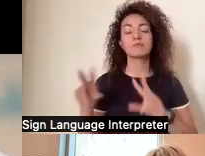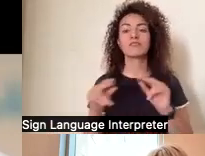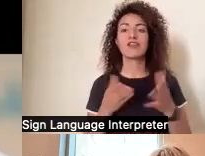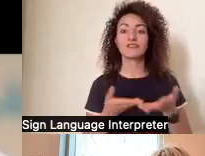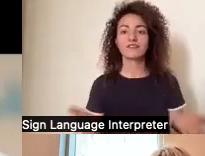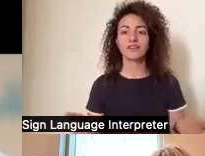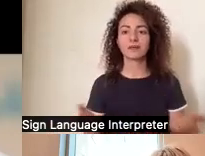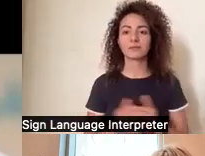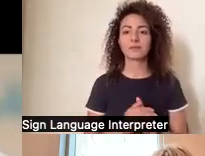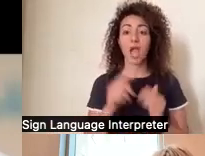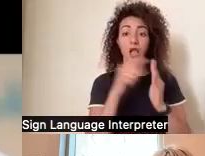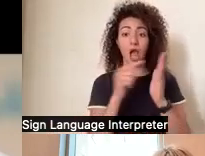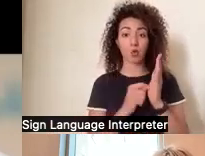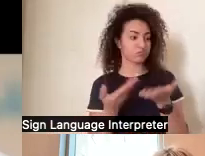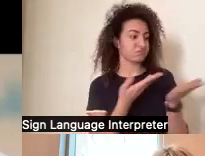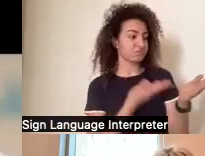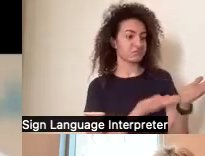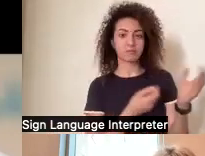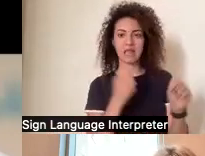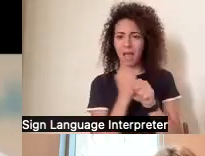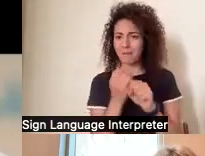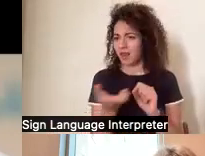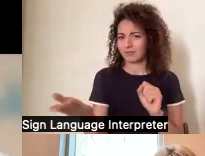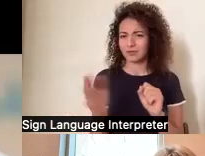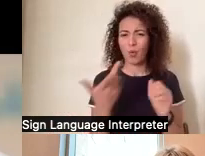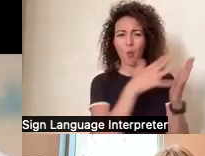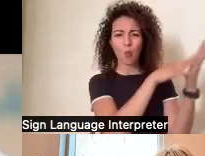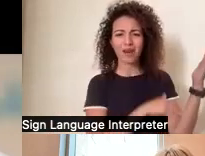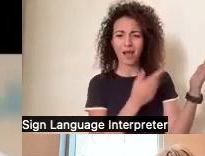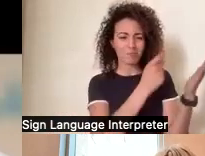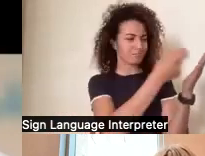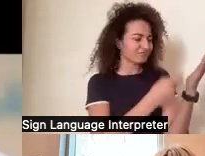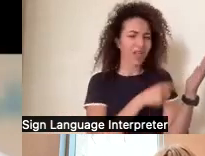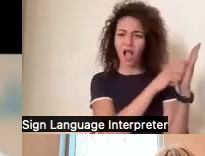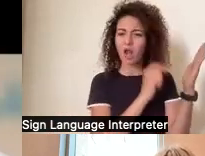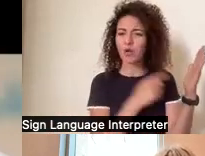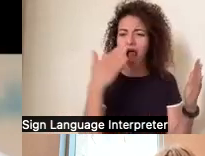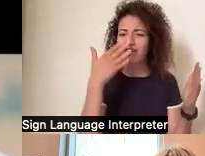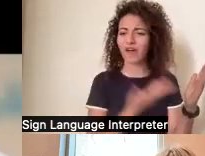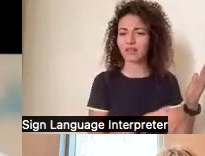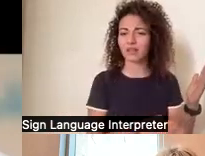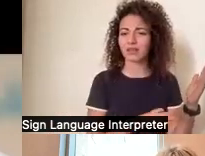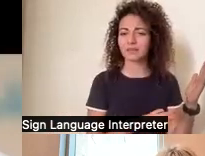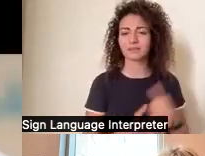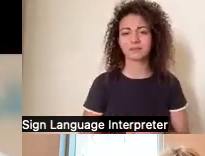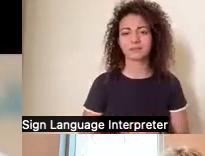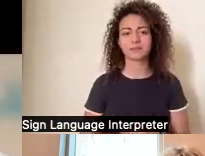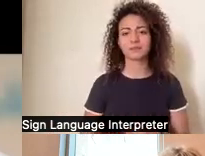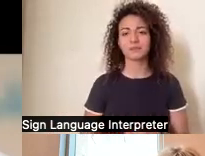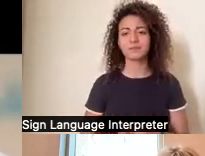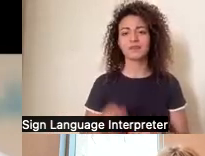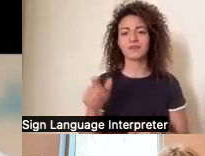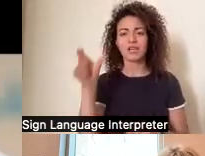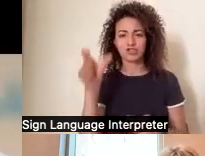not implemented, they're not really worth the paper they're written on. What are the participants that we've